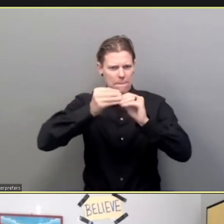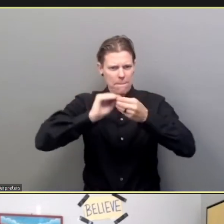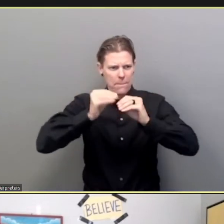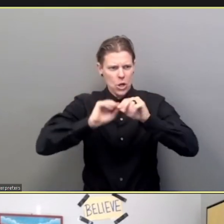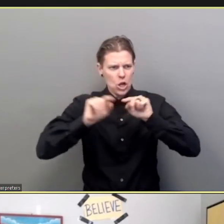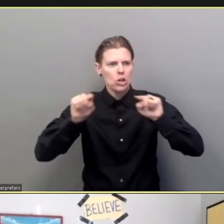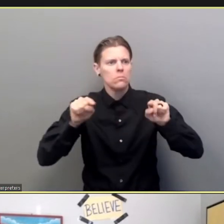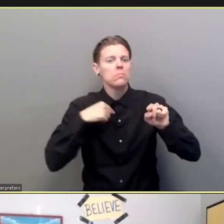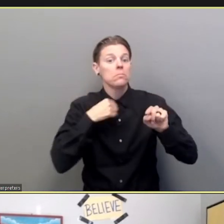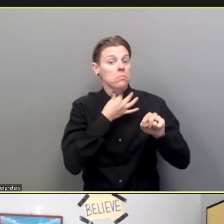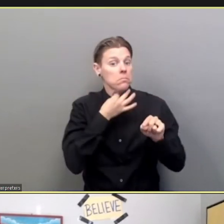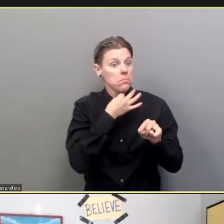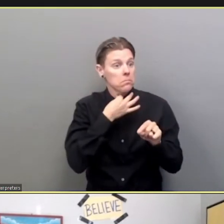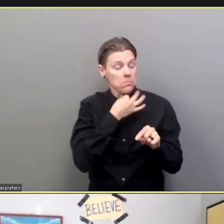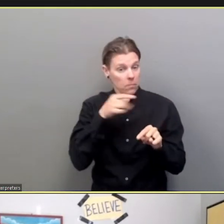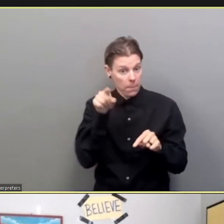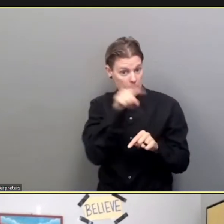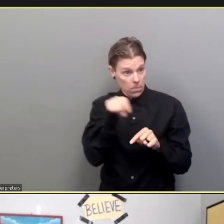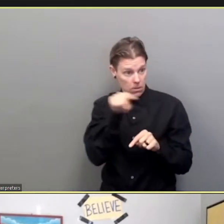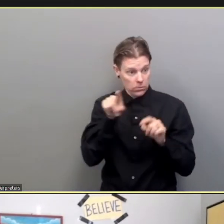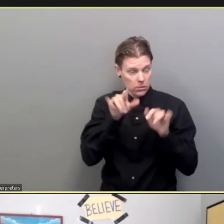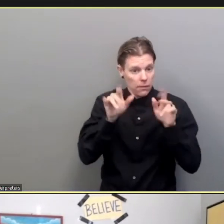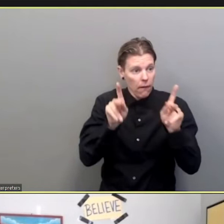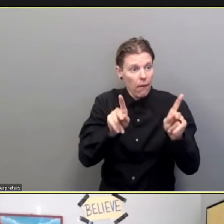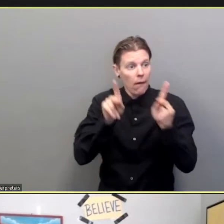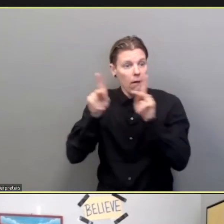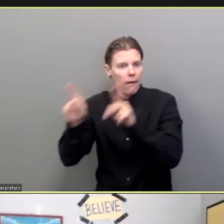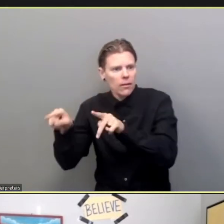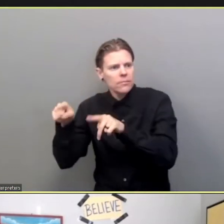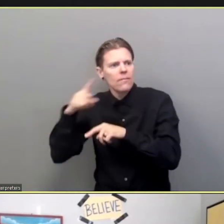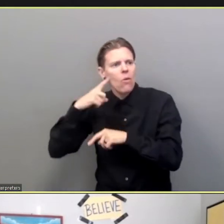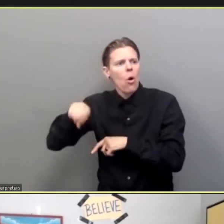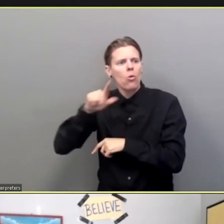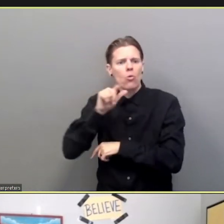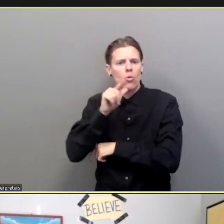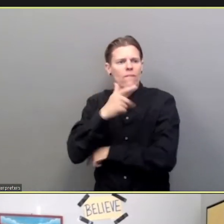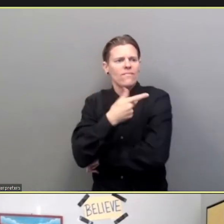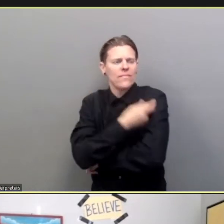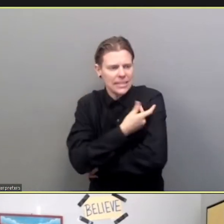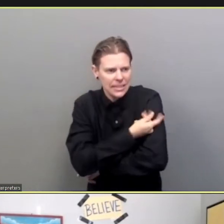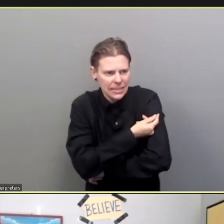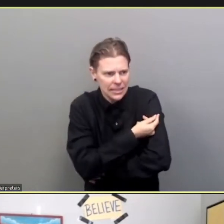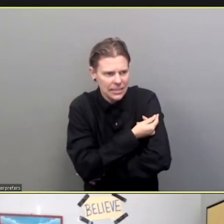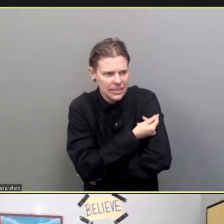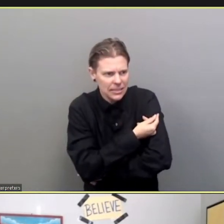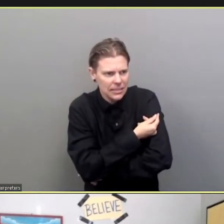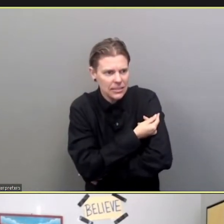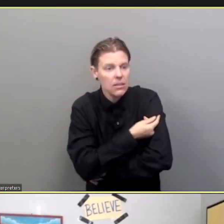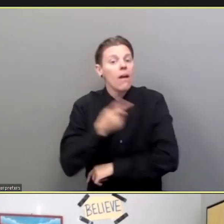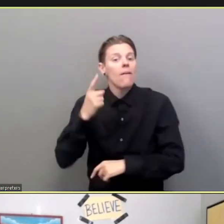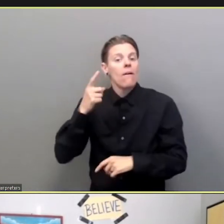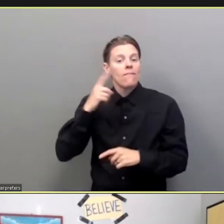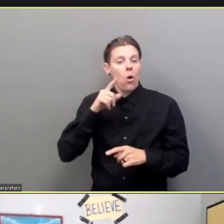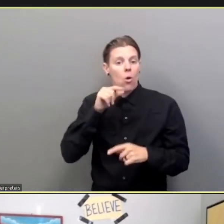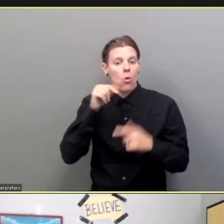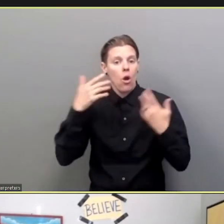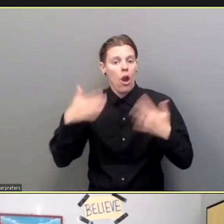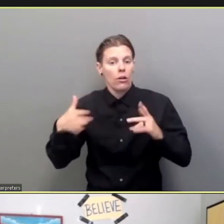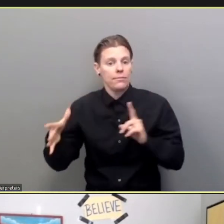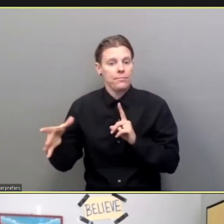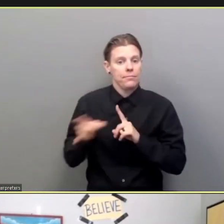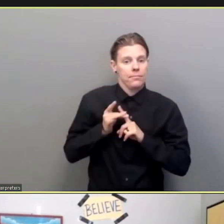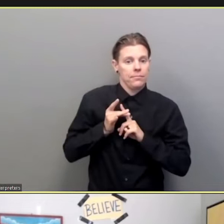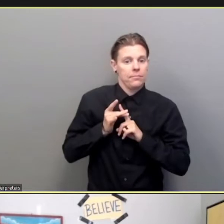What piece of that is sort of waning immunity versus deterioration of infection control? And I guess